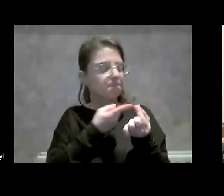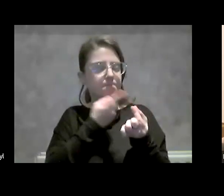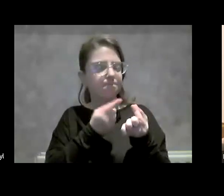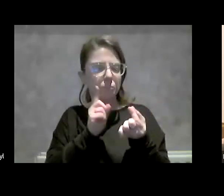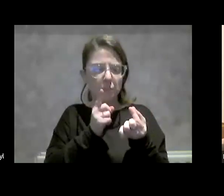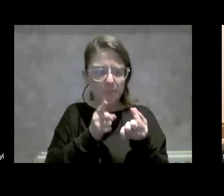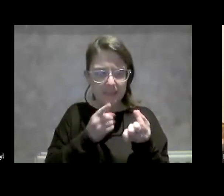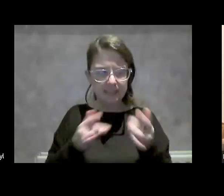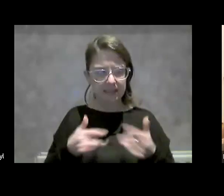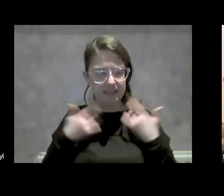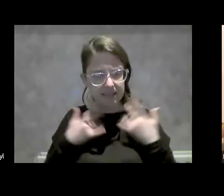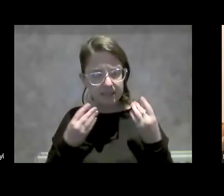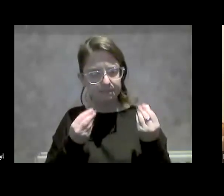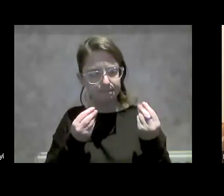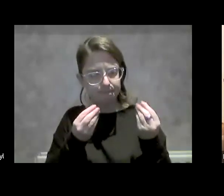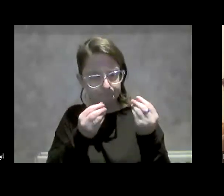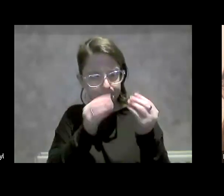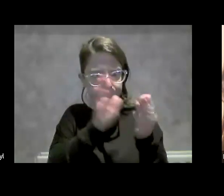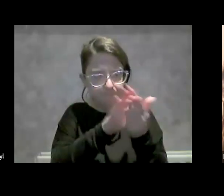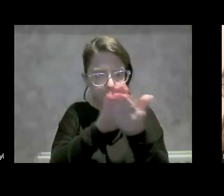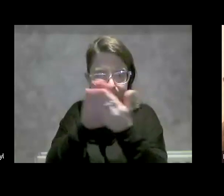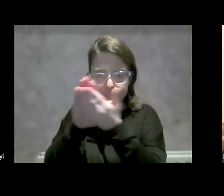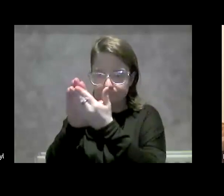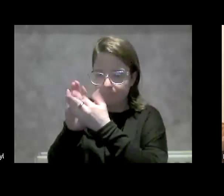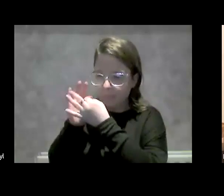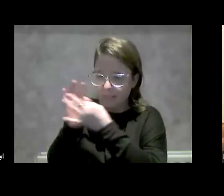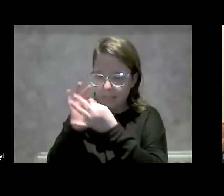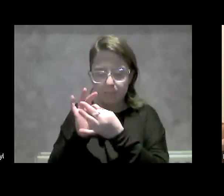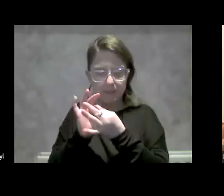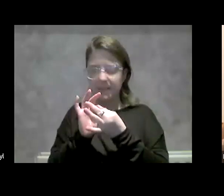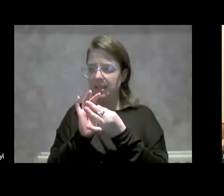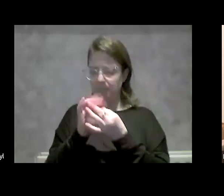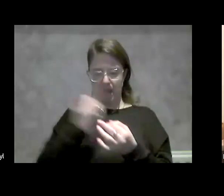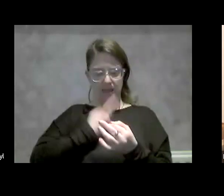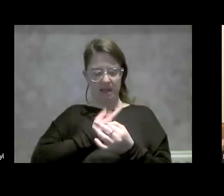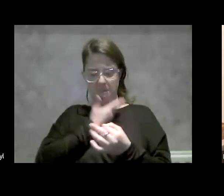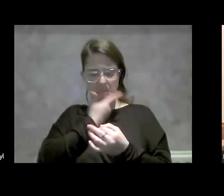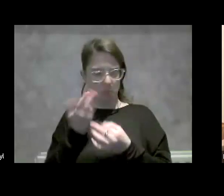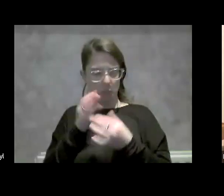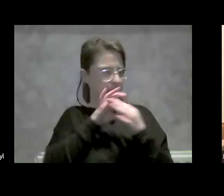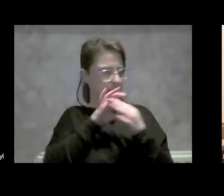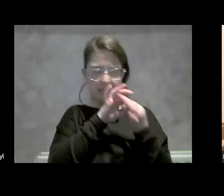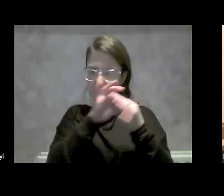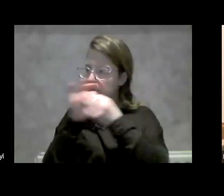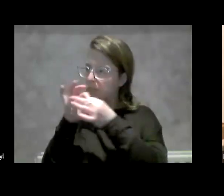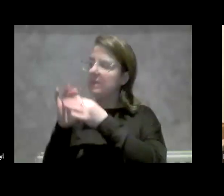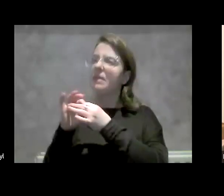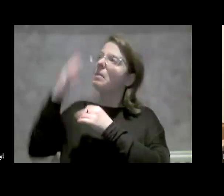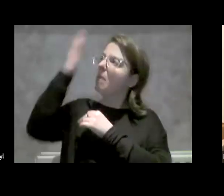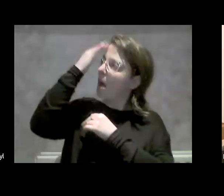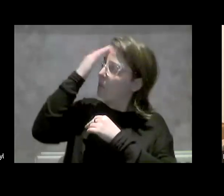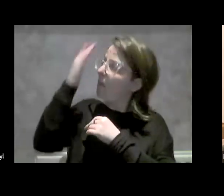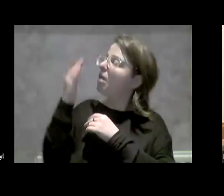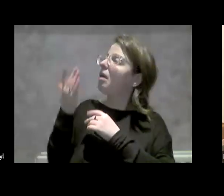sensation, the comfort of a touch, the intimacy I can't find for myself within the pages of my mother's